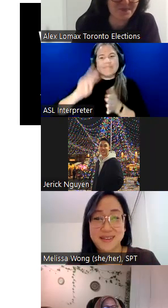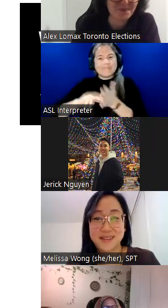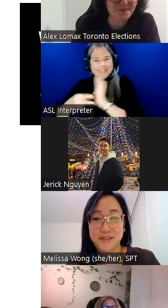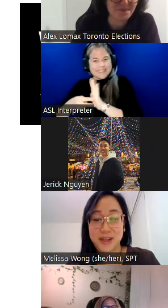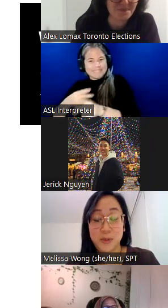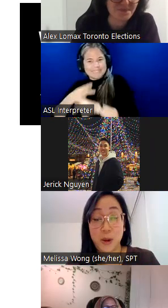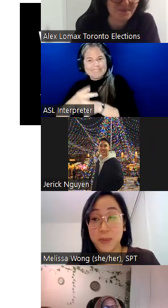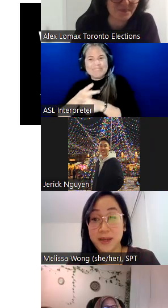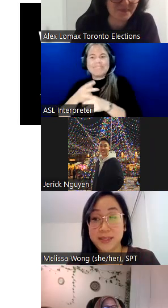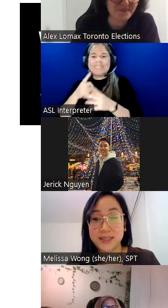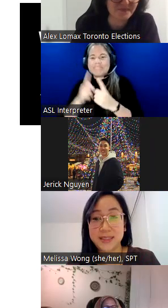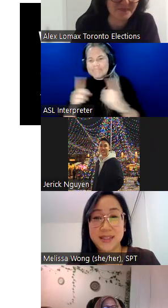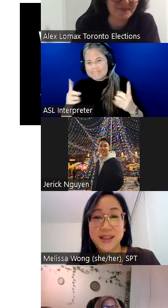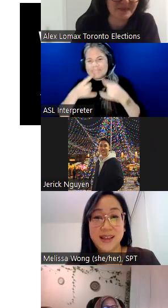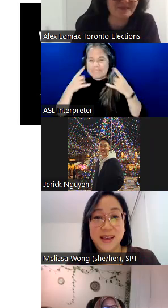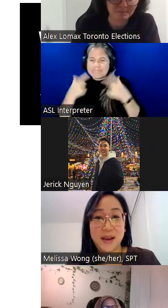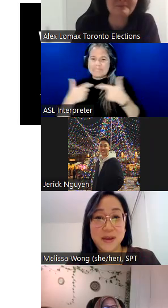Great. We hope that